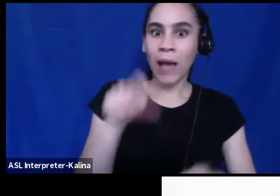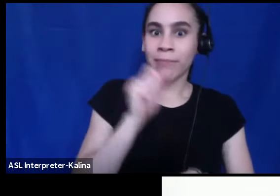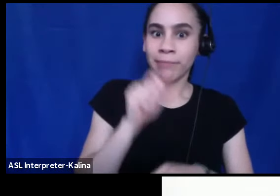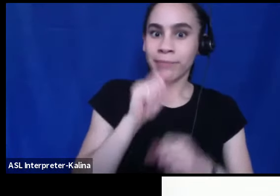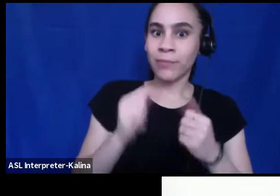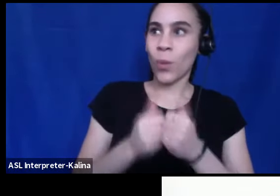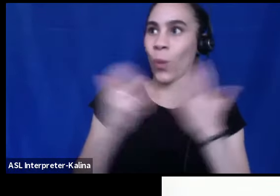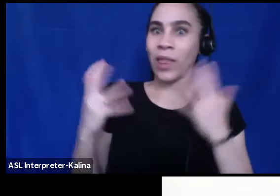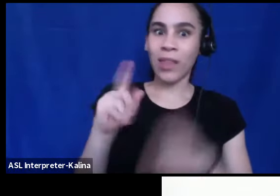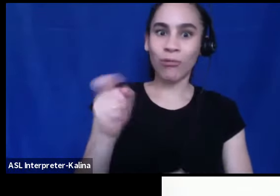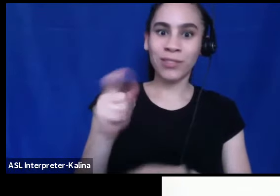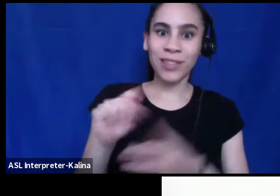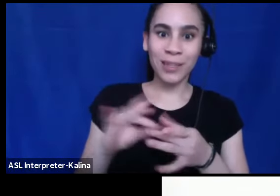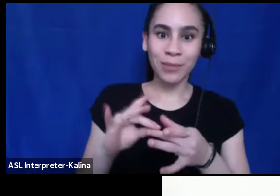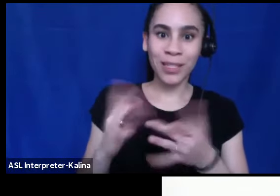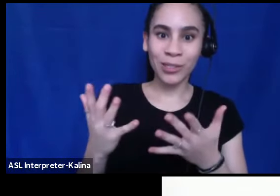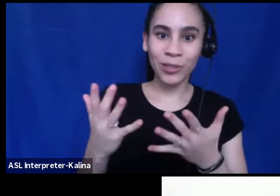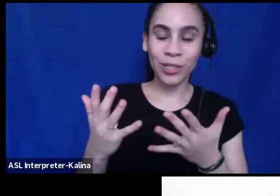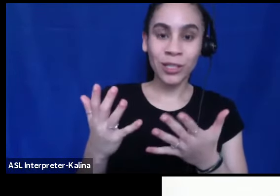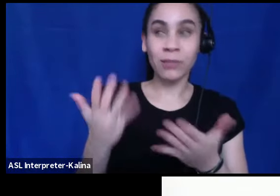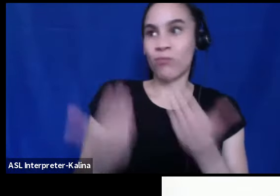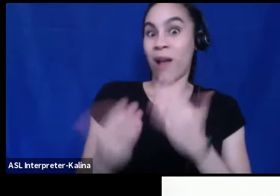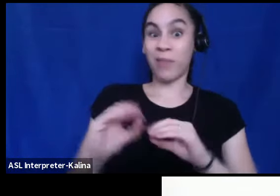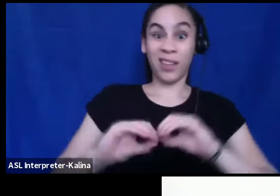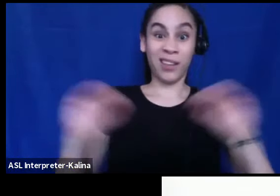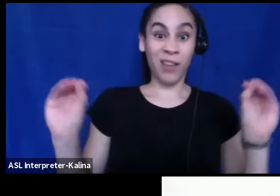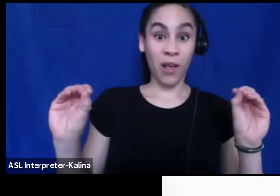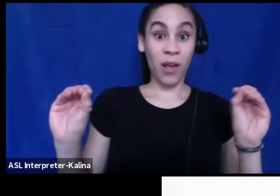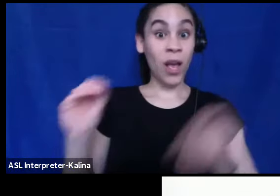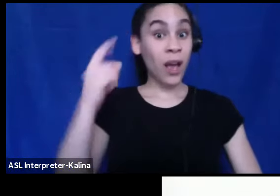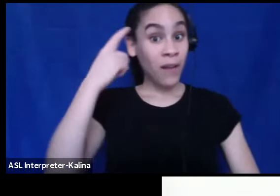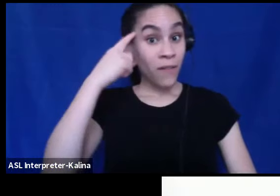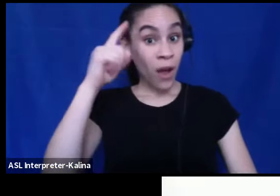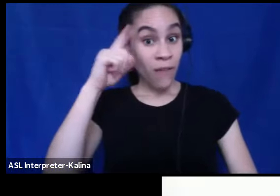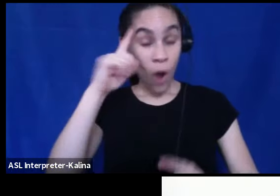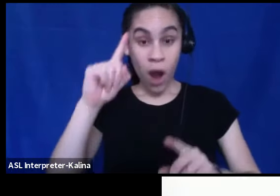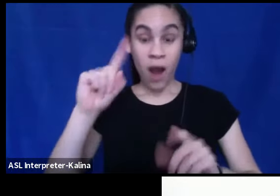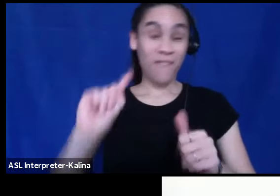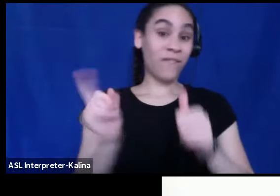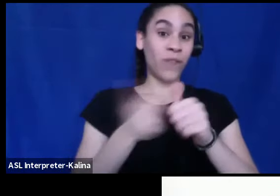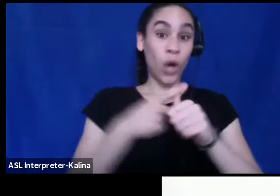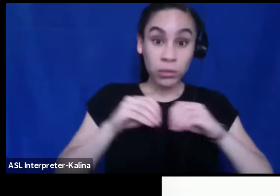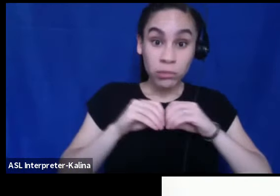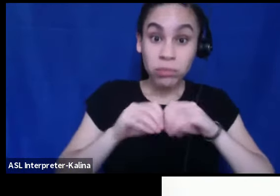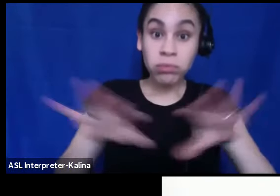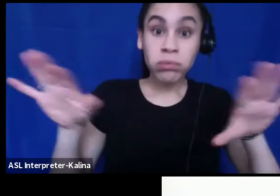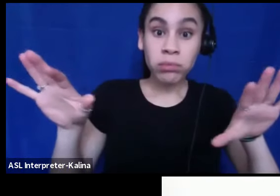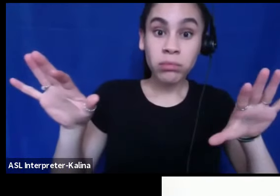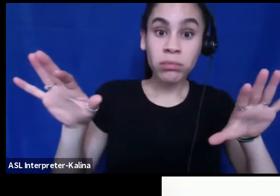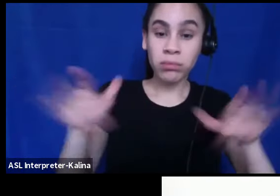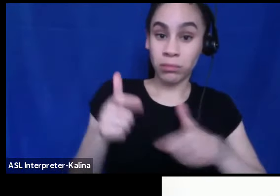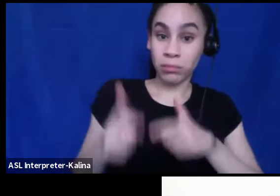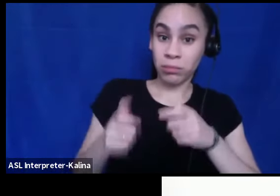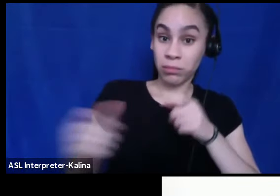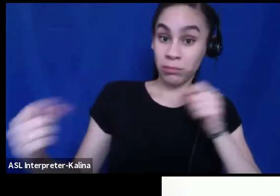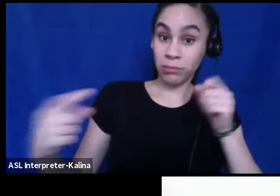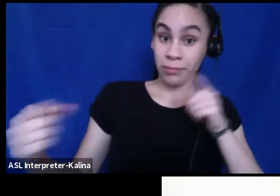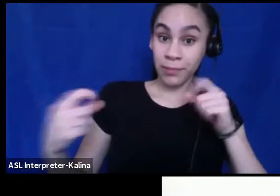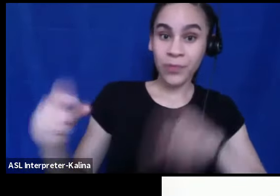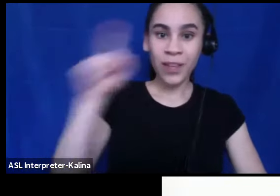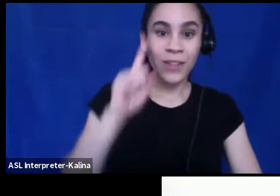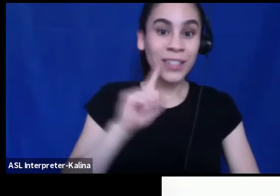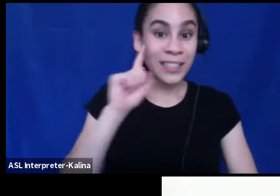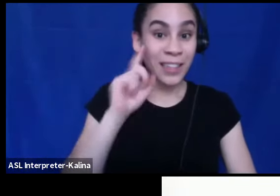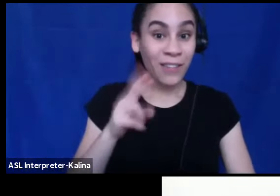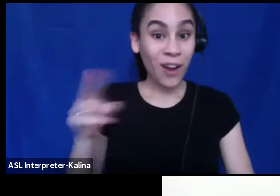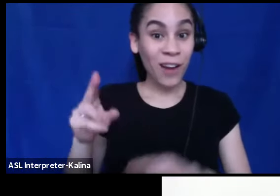one. But when mobile first came out, text messaging was created for the deaf and hard of hearing community so that they could communicate. But all of us